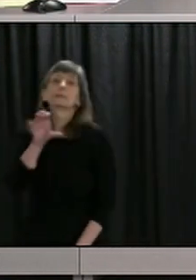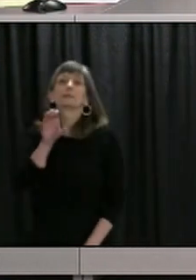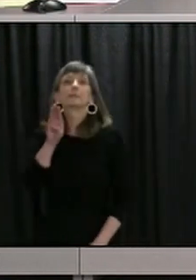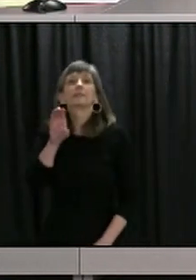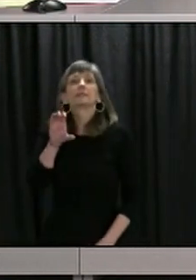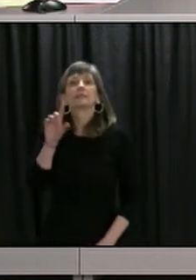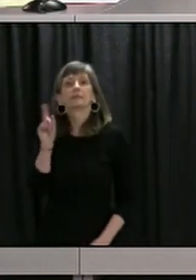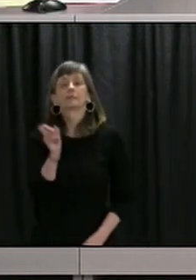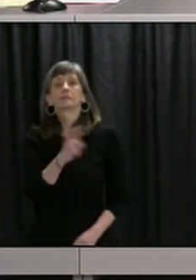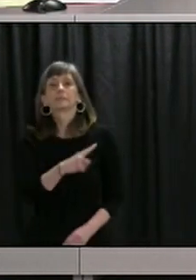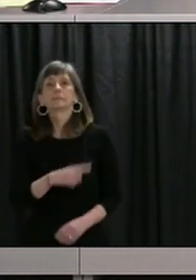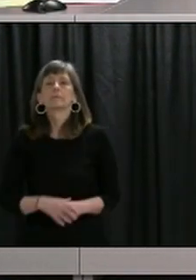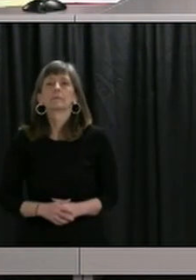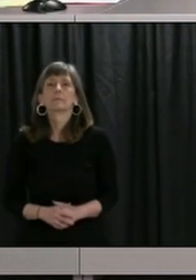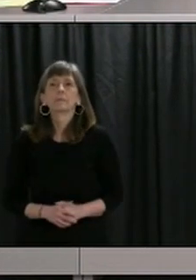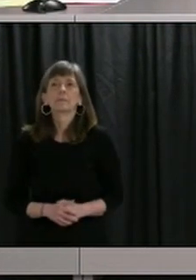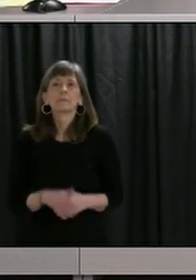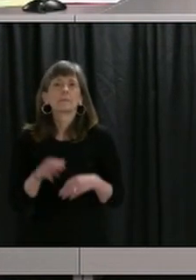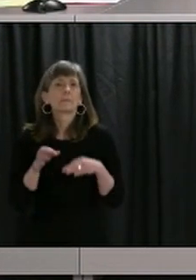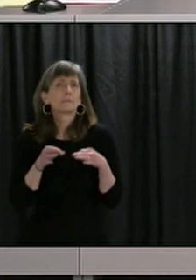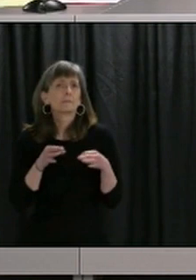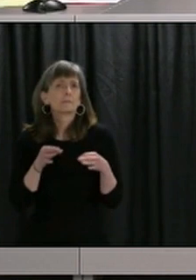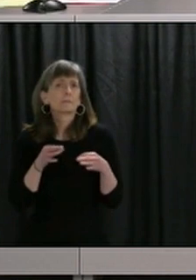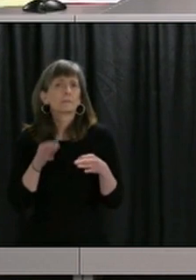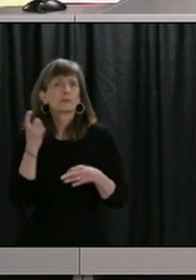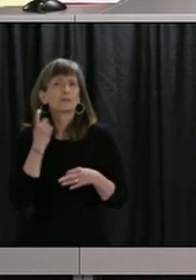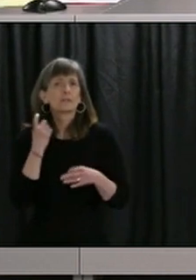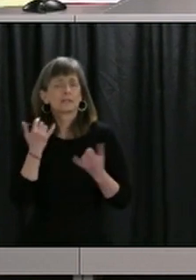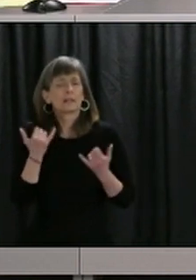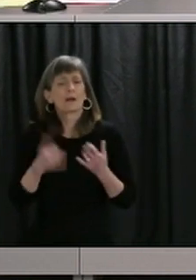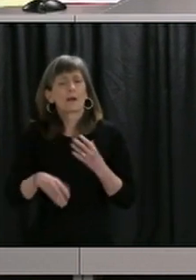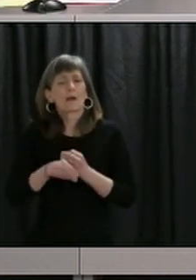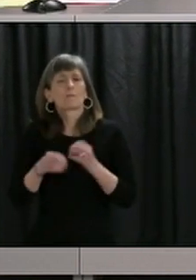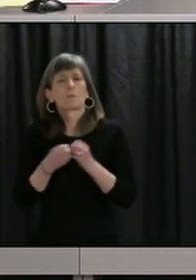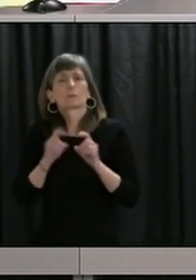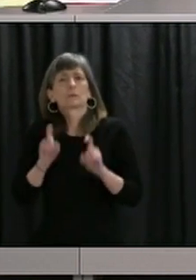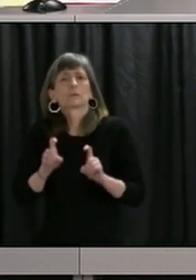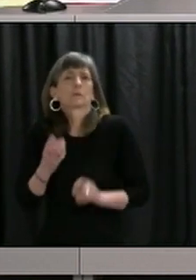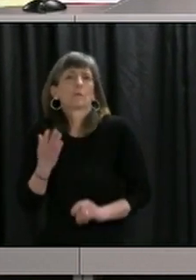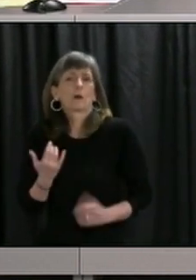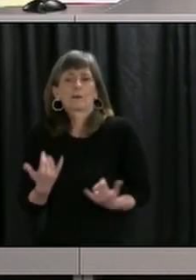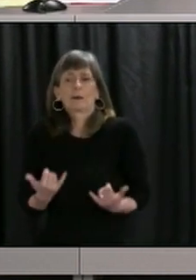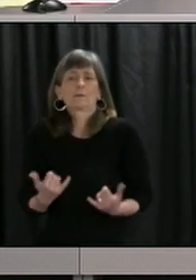Can you explain the rationale for the expanded testing? Why are we doing that now?